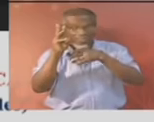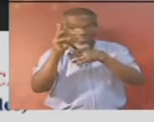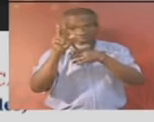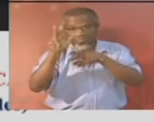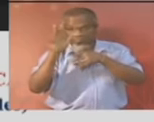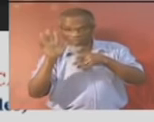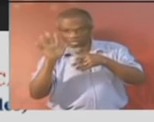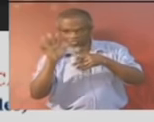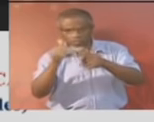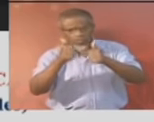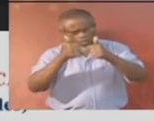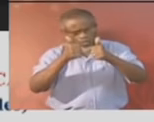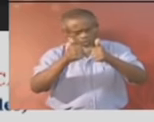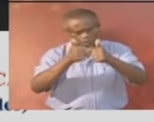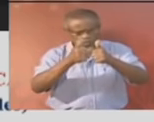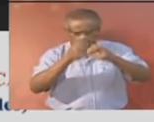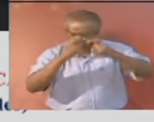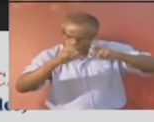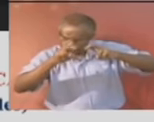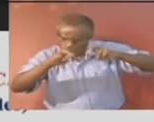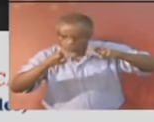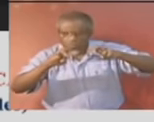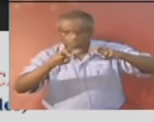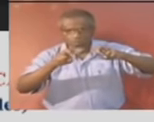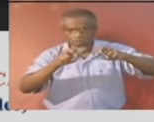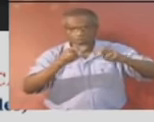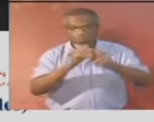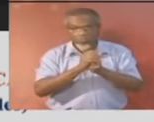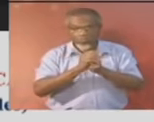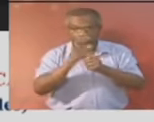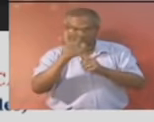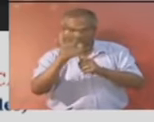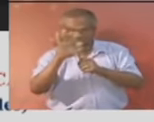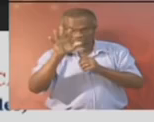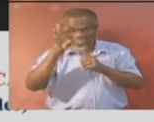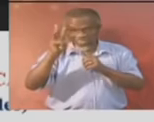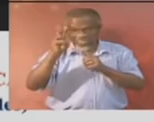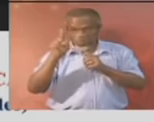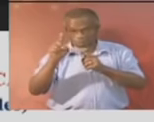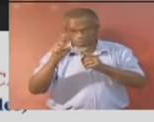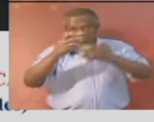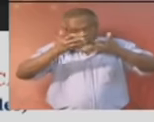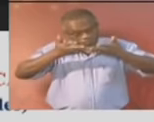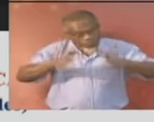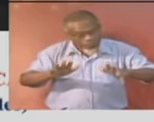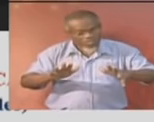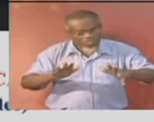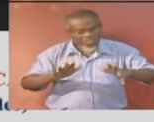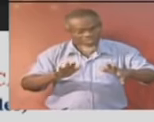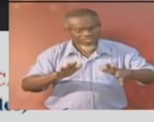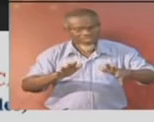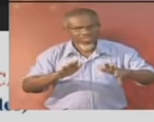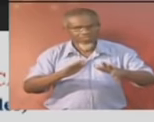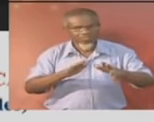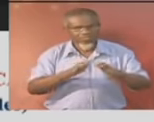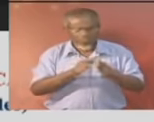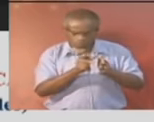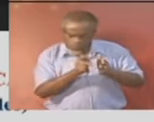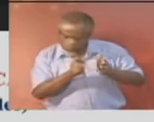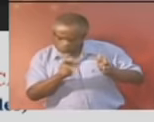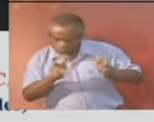and 560, to date, 561 have been sequenced of those. And